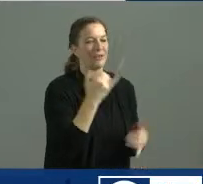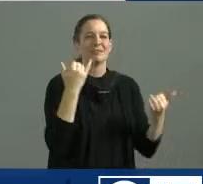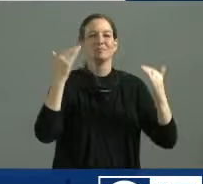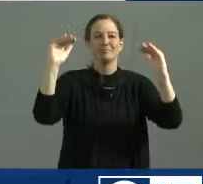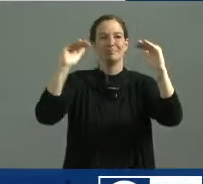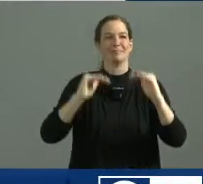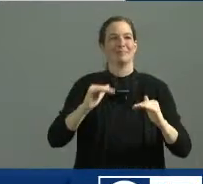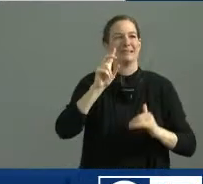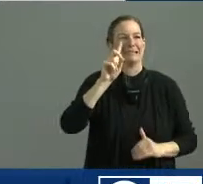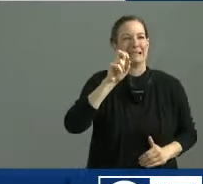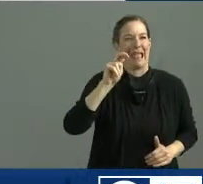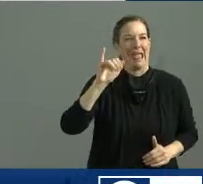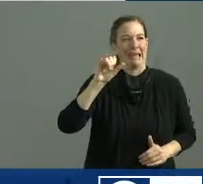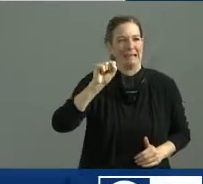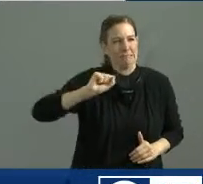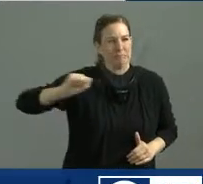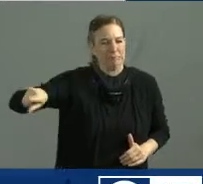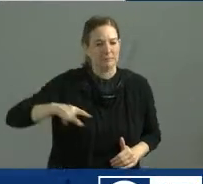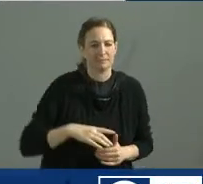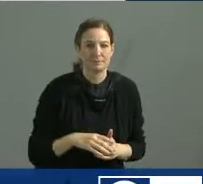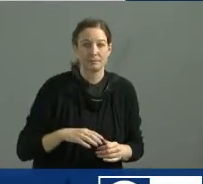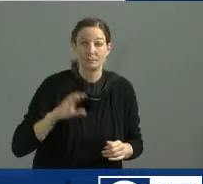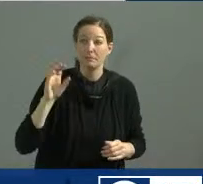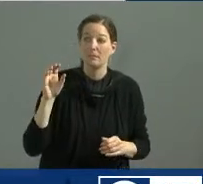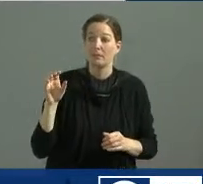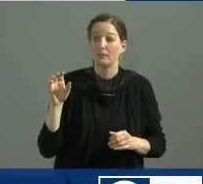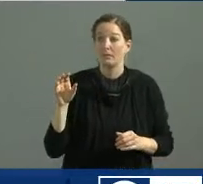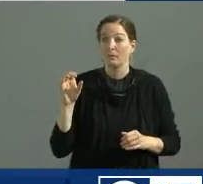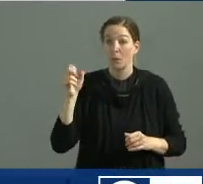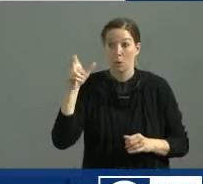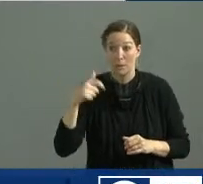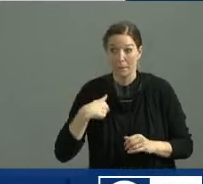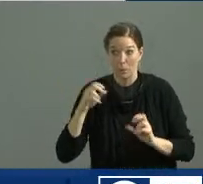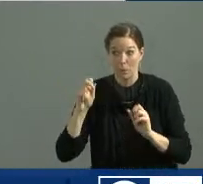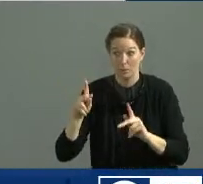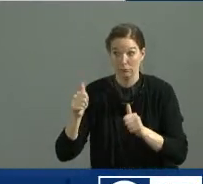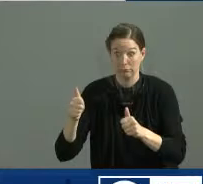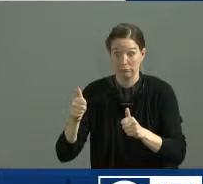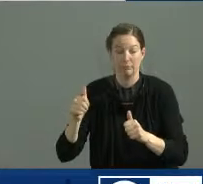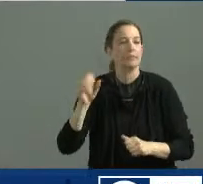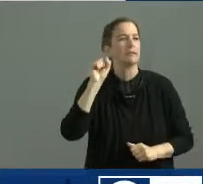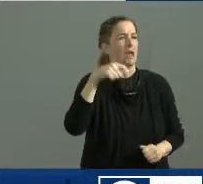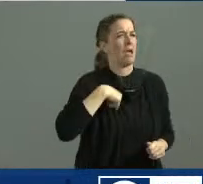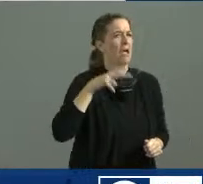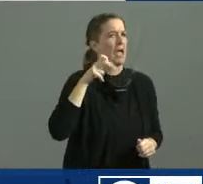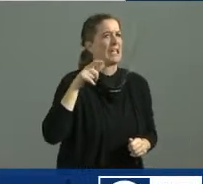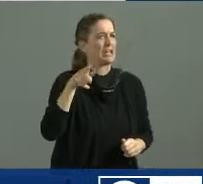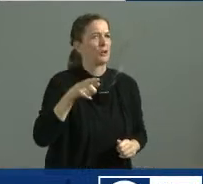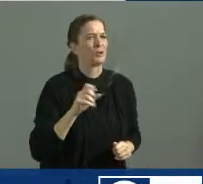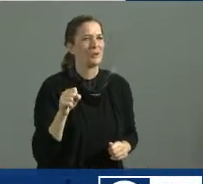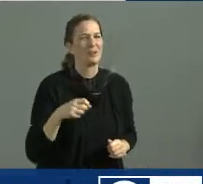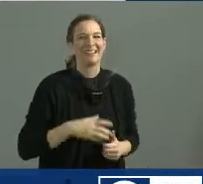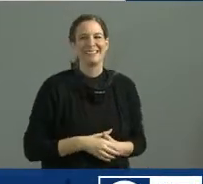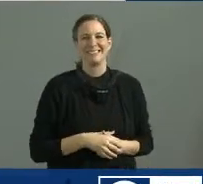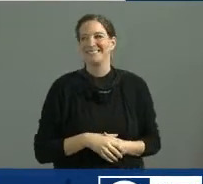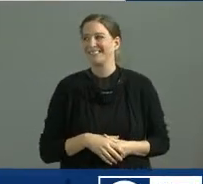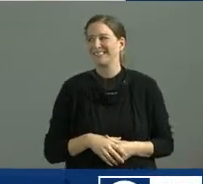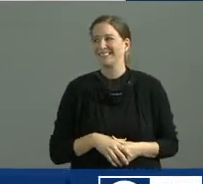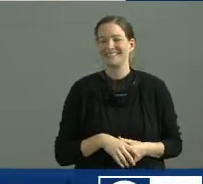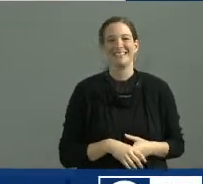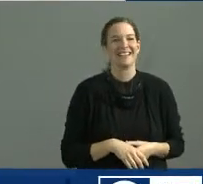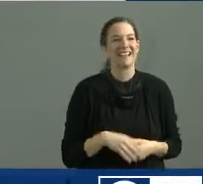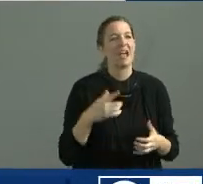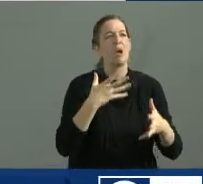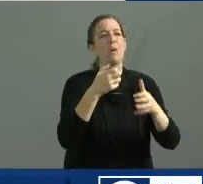Good afternoon. Just want to follow up. Can you hear me? Yeah, I can. Sorry, the voice comes from over here.